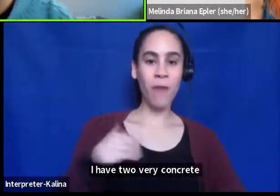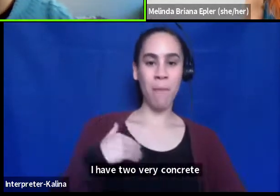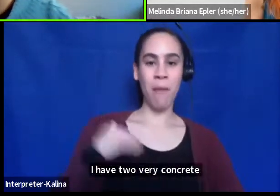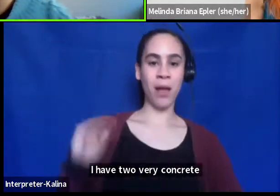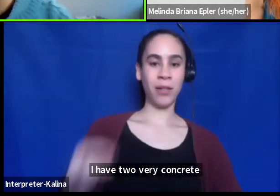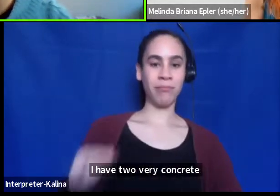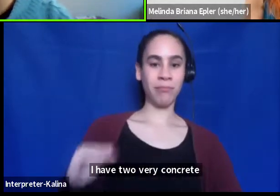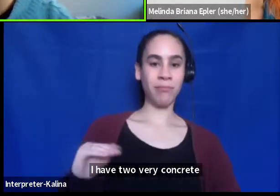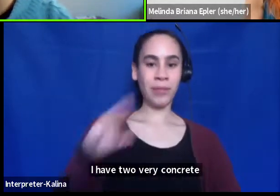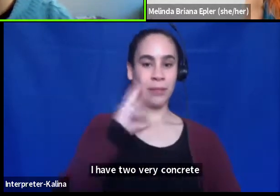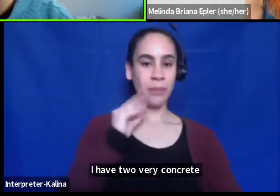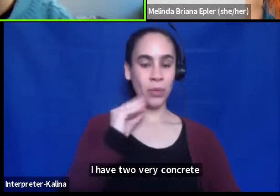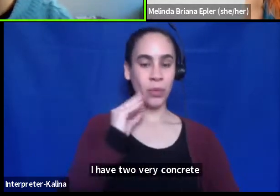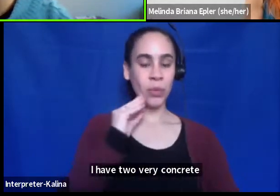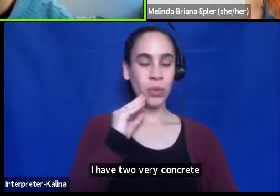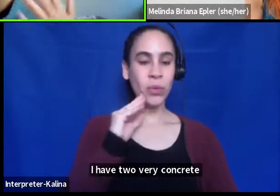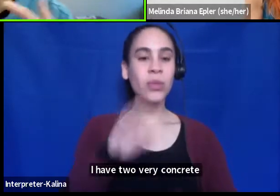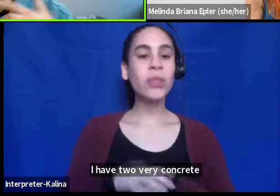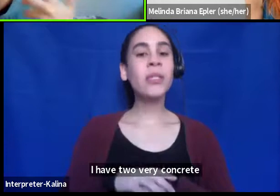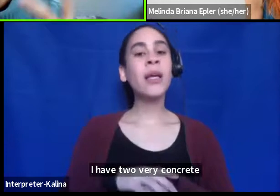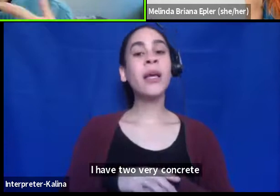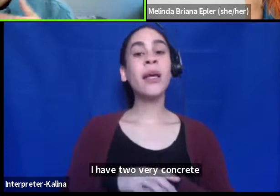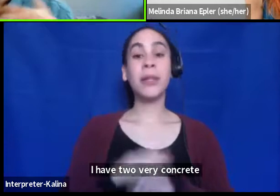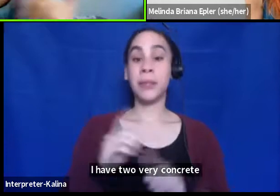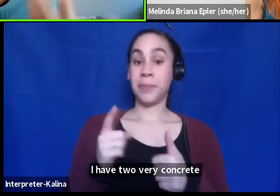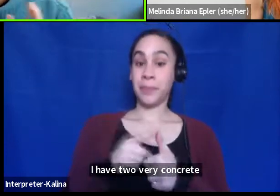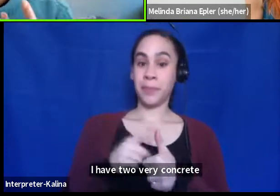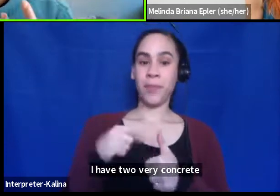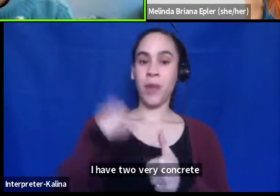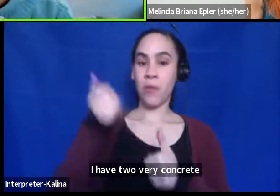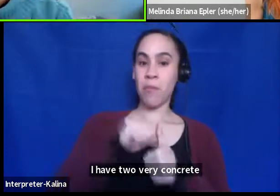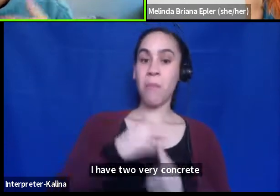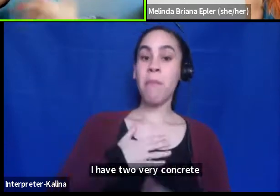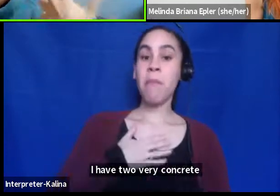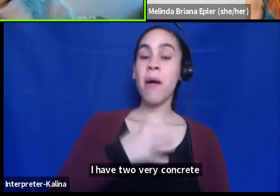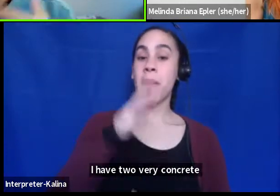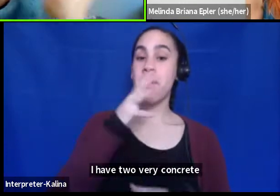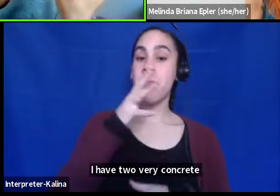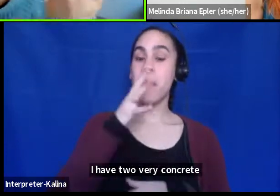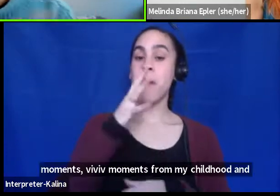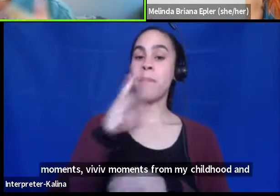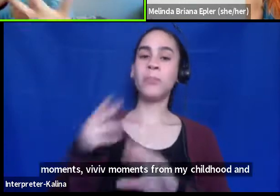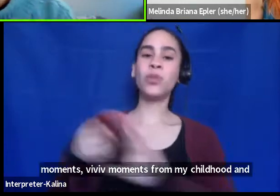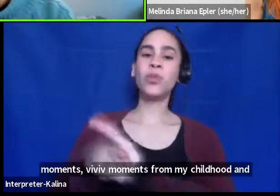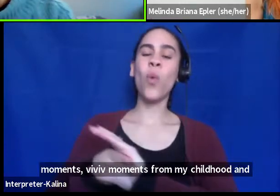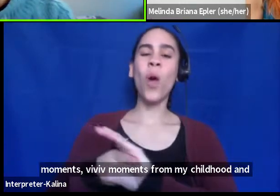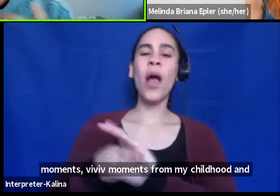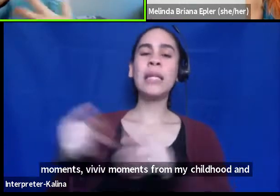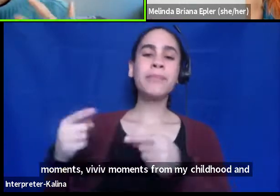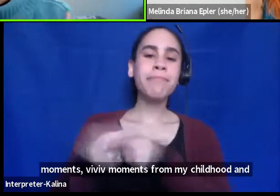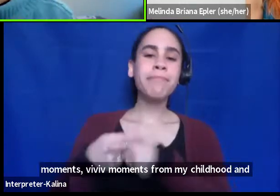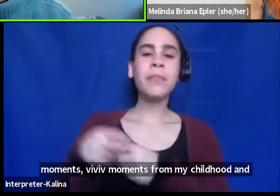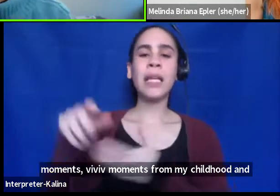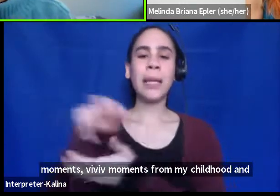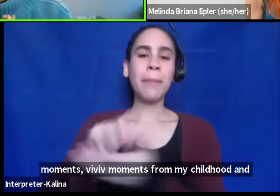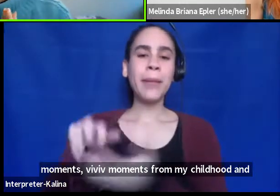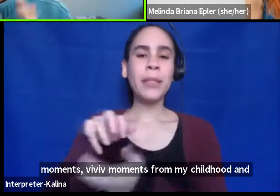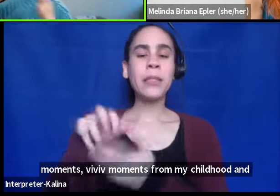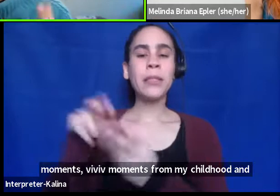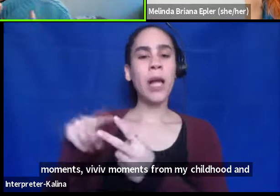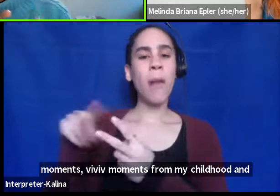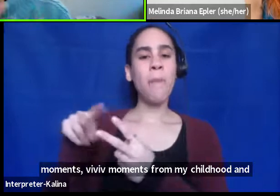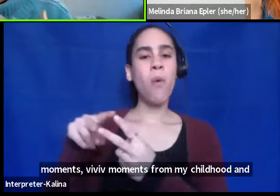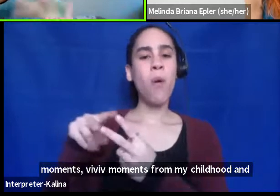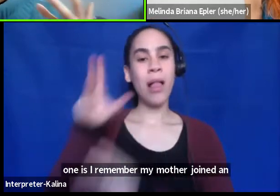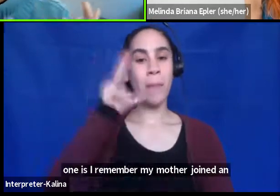I remember my mother joined an interracial couples and parents group. And so